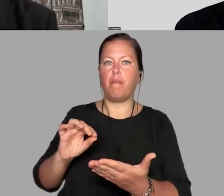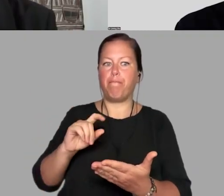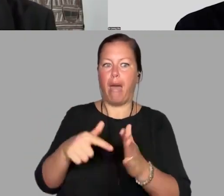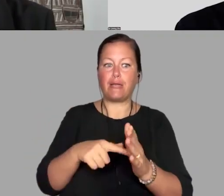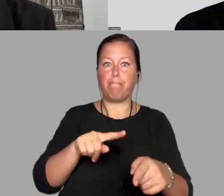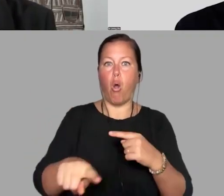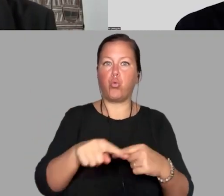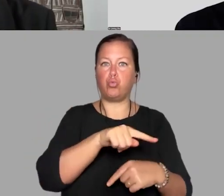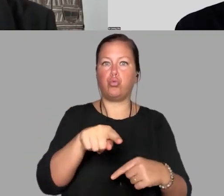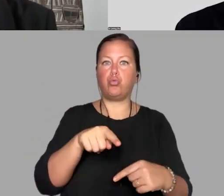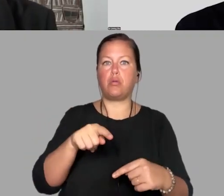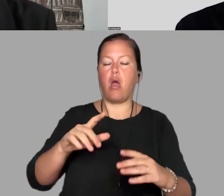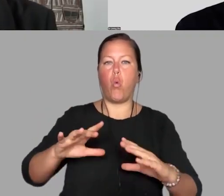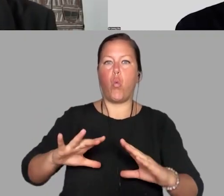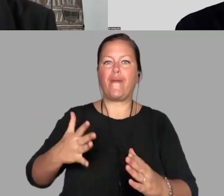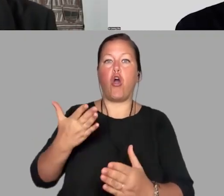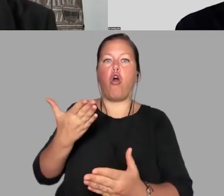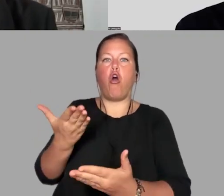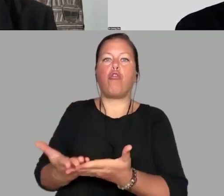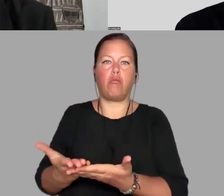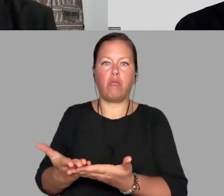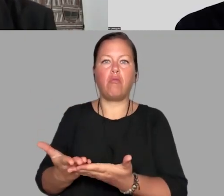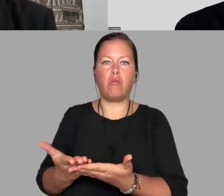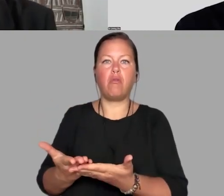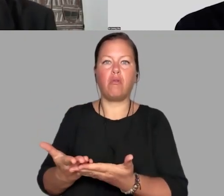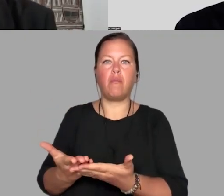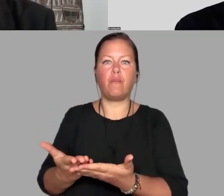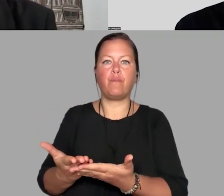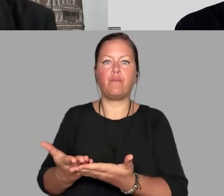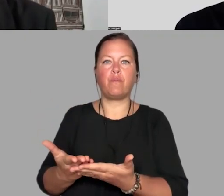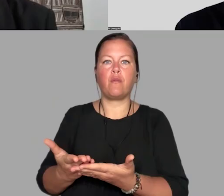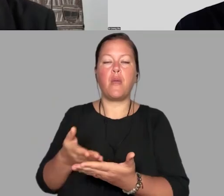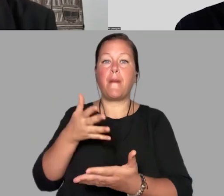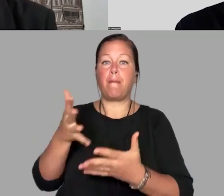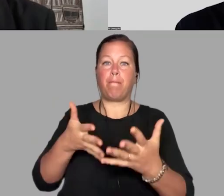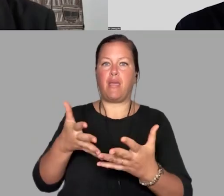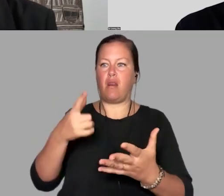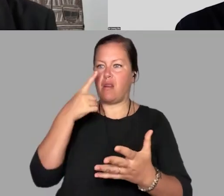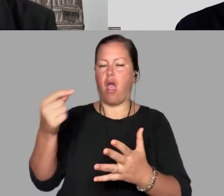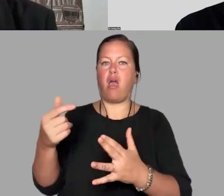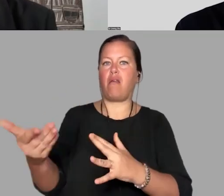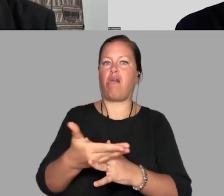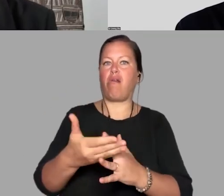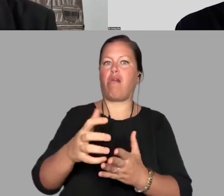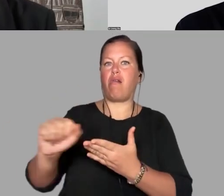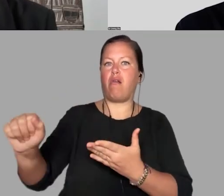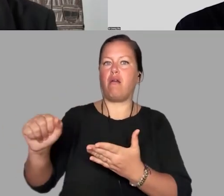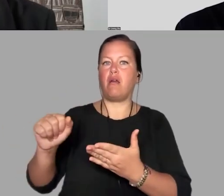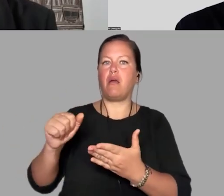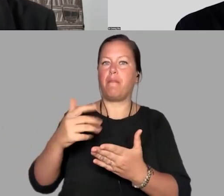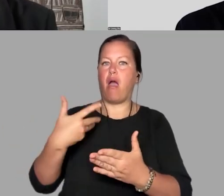being on. Mm. So that obviously can cause quite a bit of concern. So do you want to talk a little bit more about